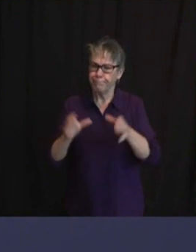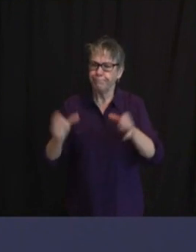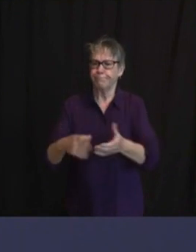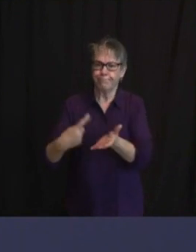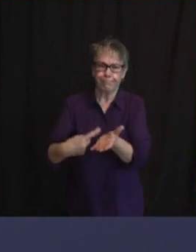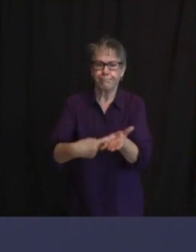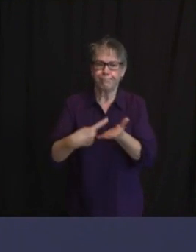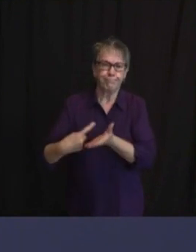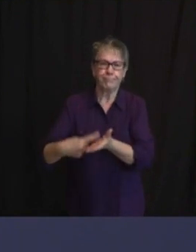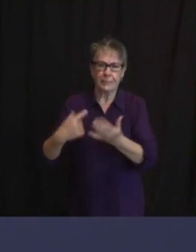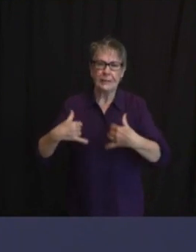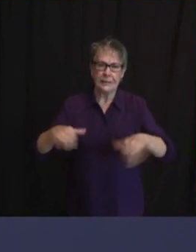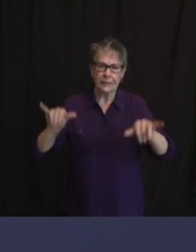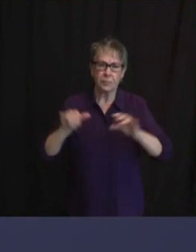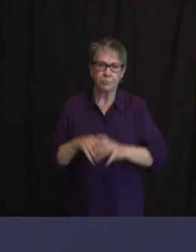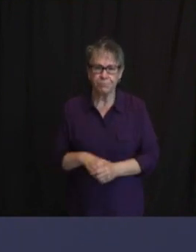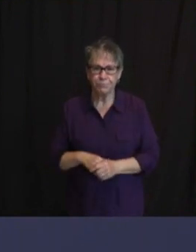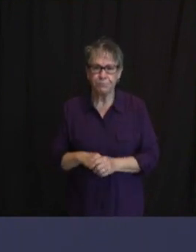days